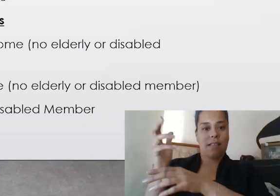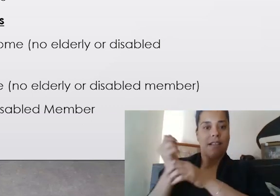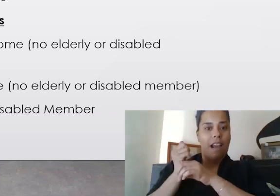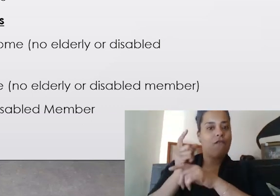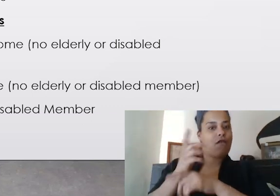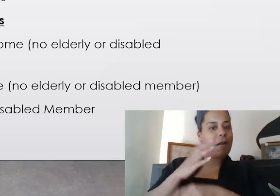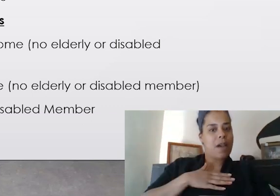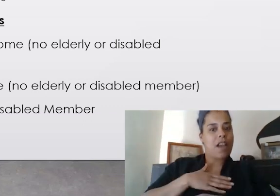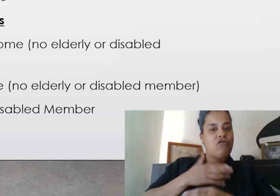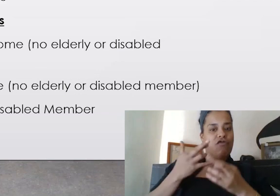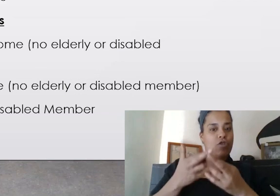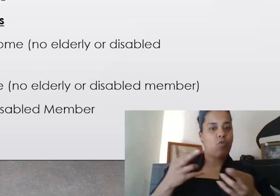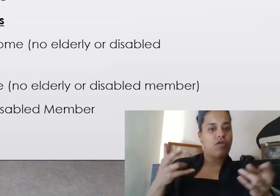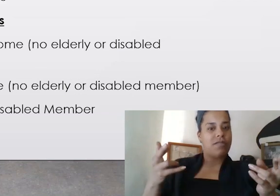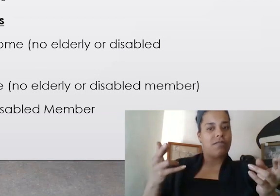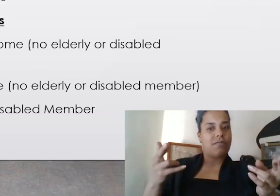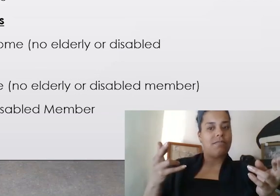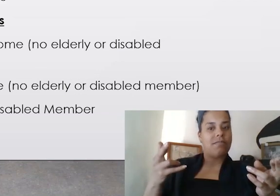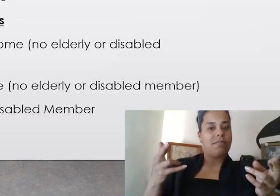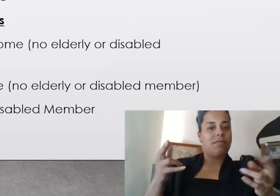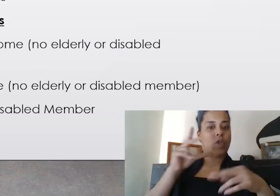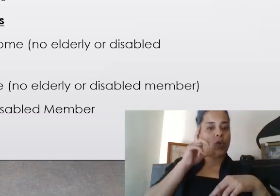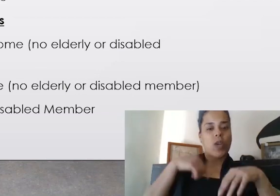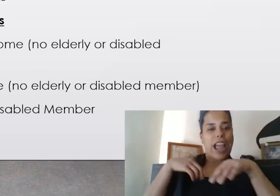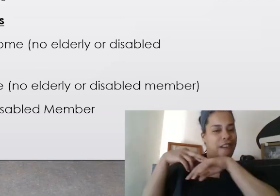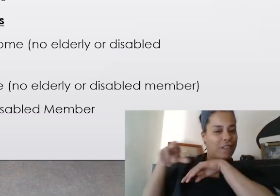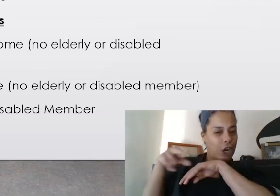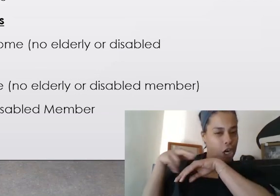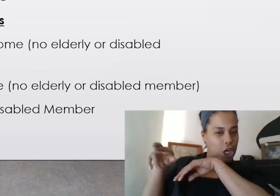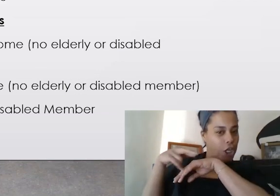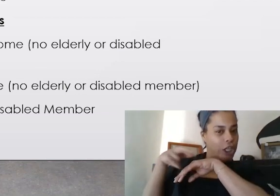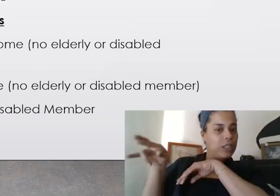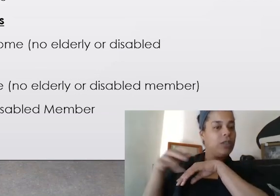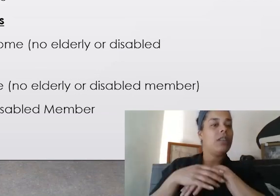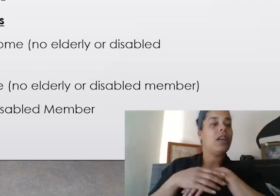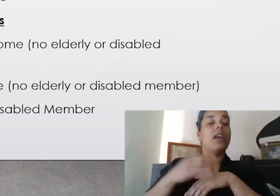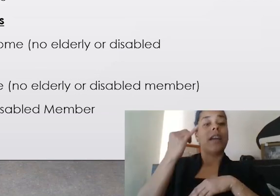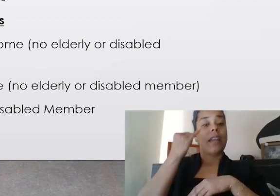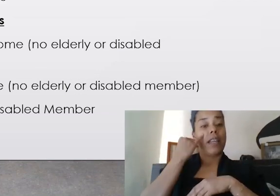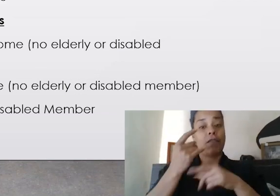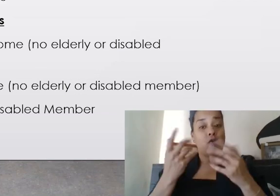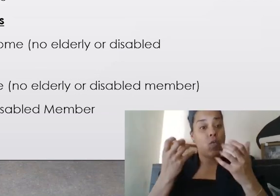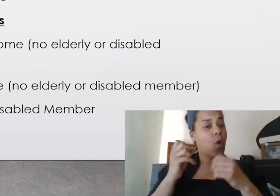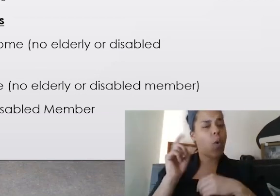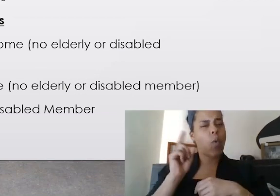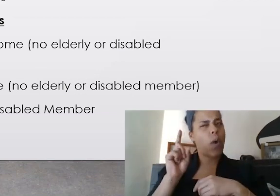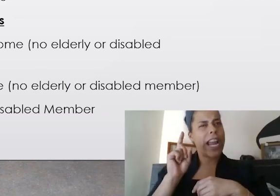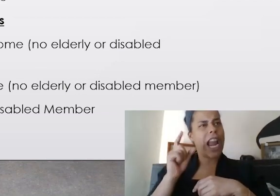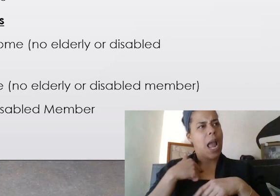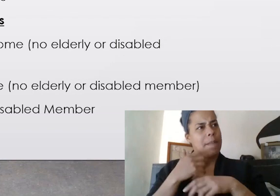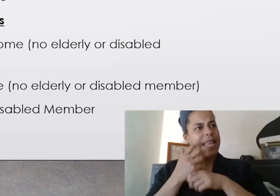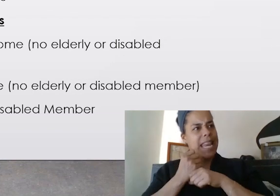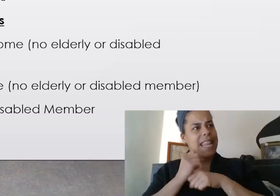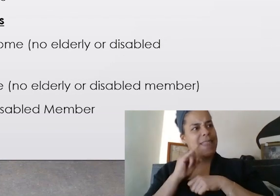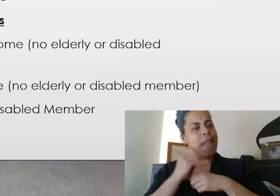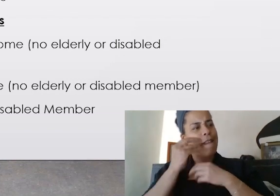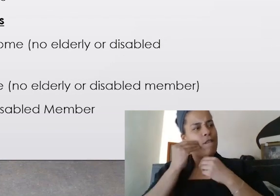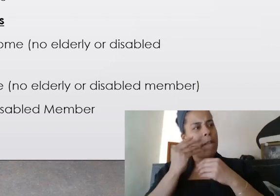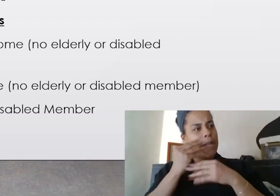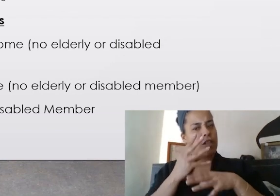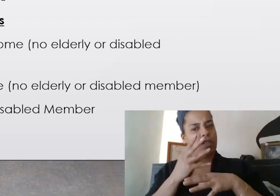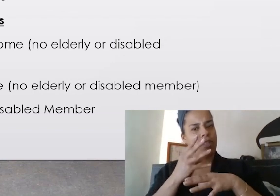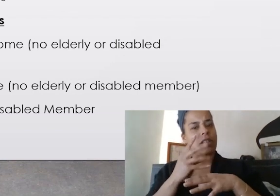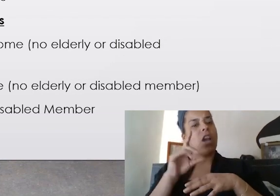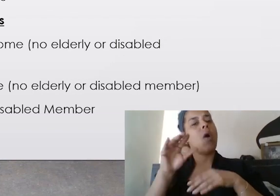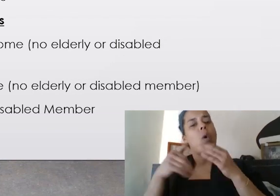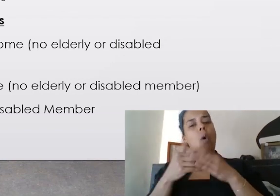resources that I reference. If you want the source of where I'm getting my information from, all those links